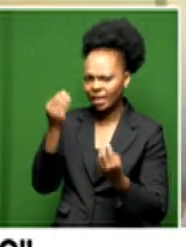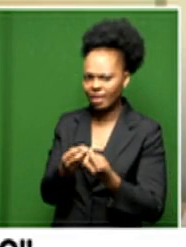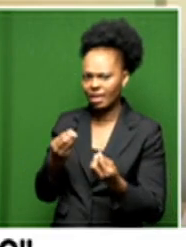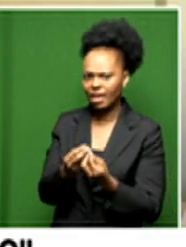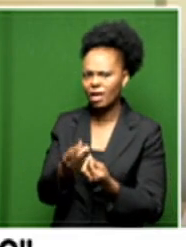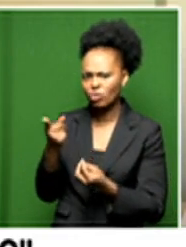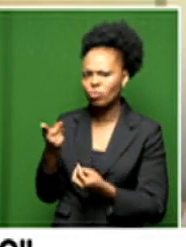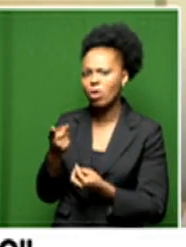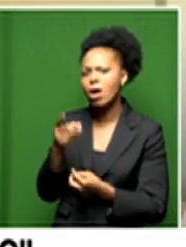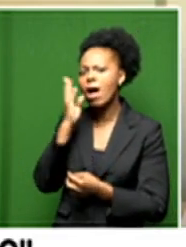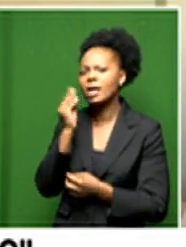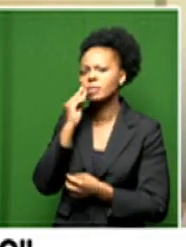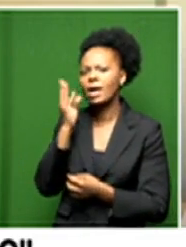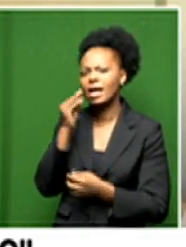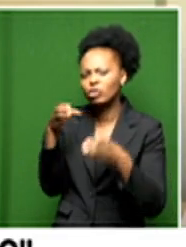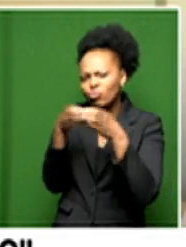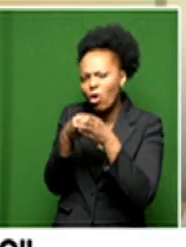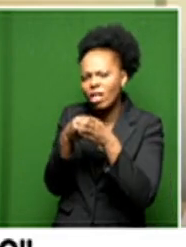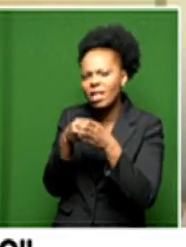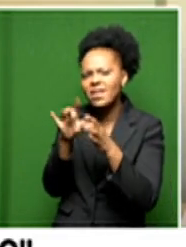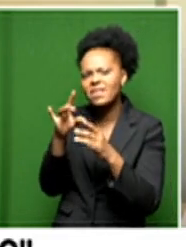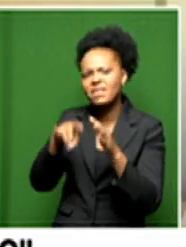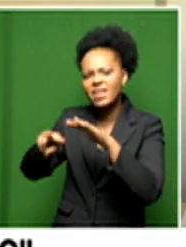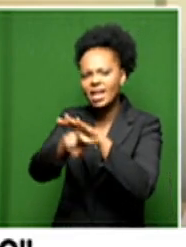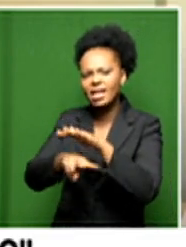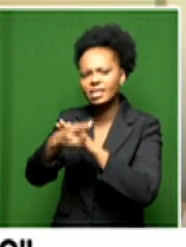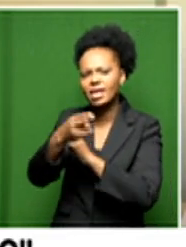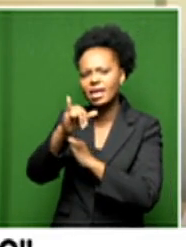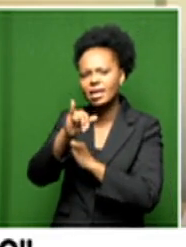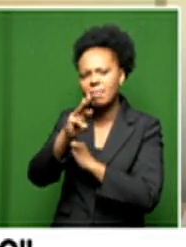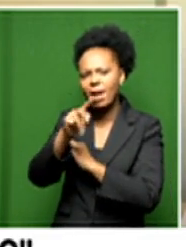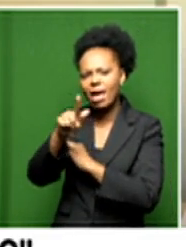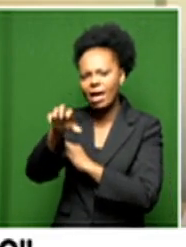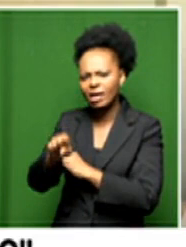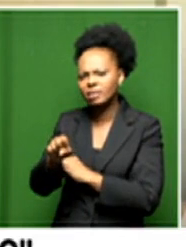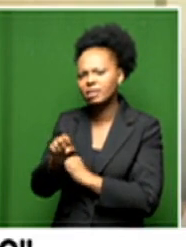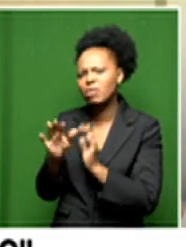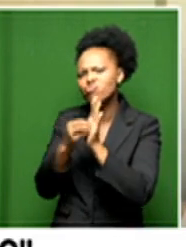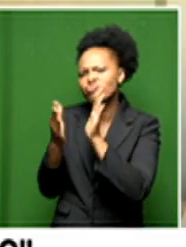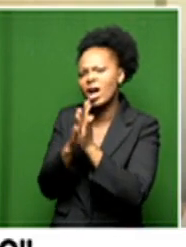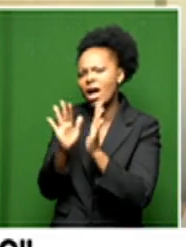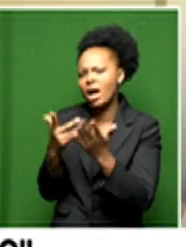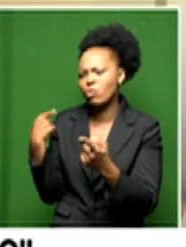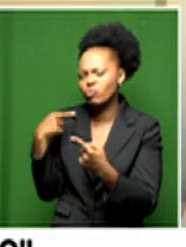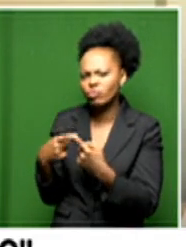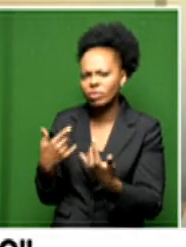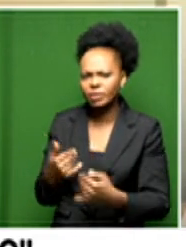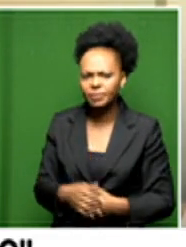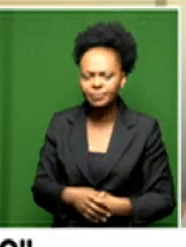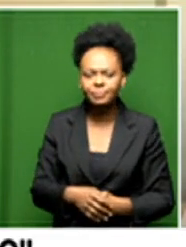in Kashmir, a small village in the Himalayas. Speak to us about this and the mark it left on you.